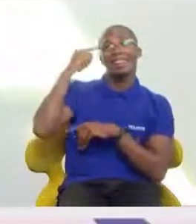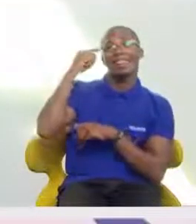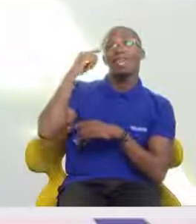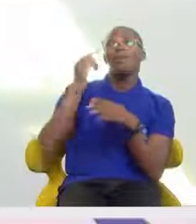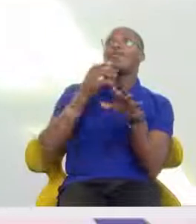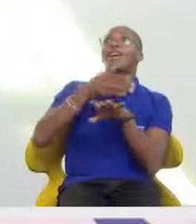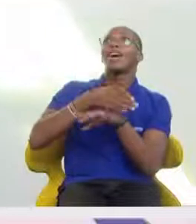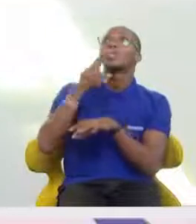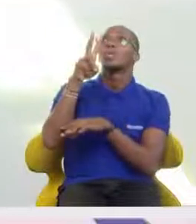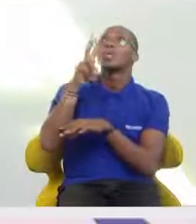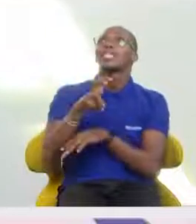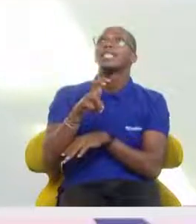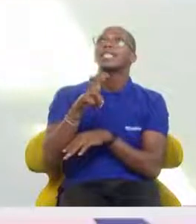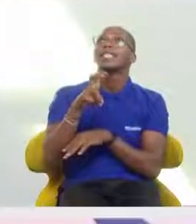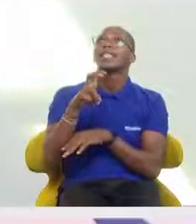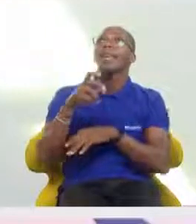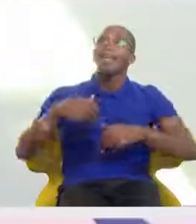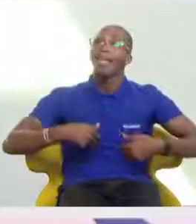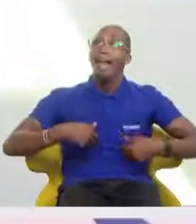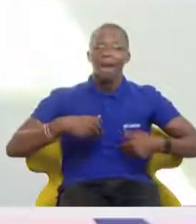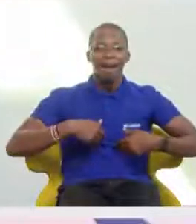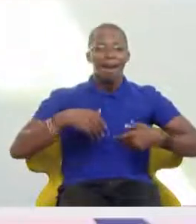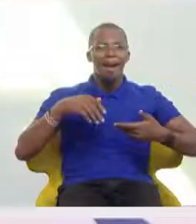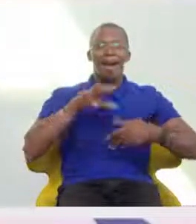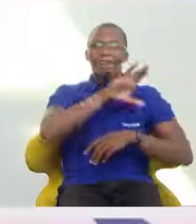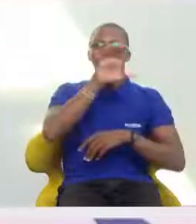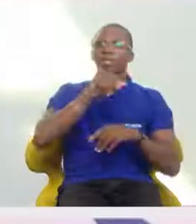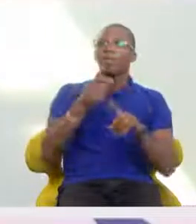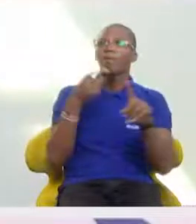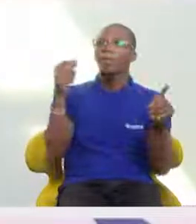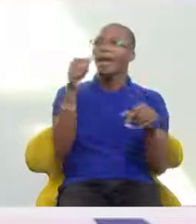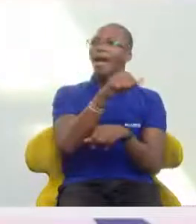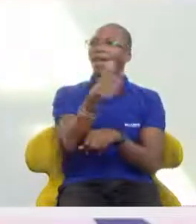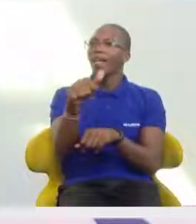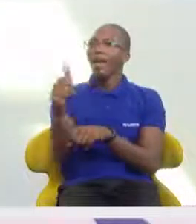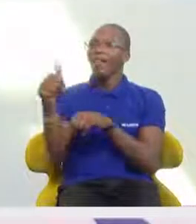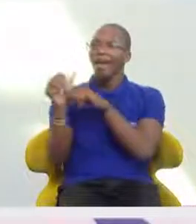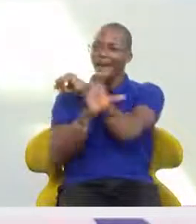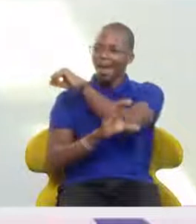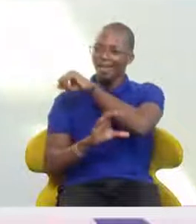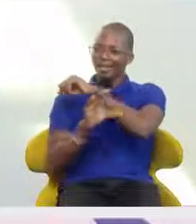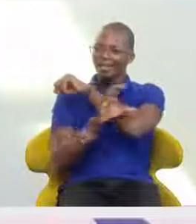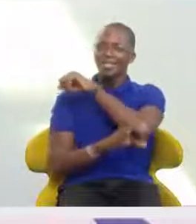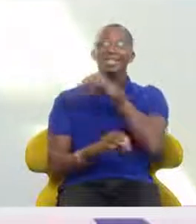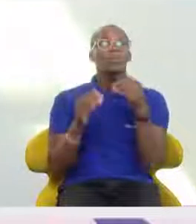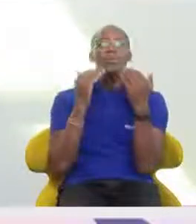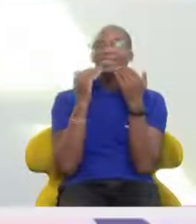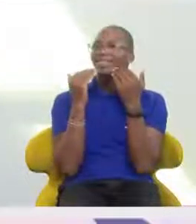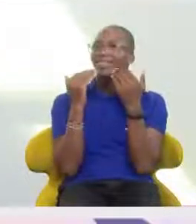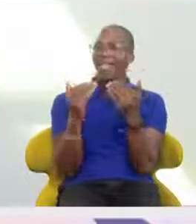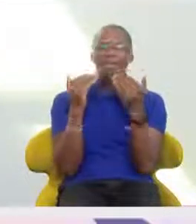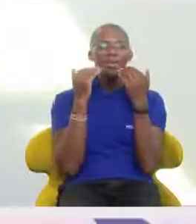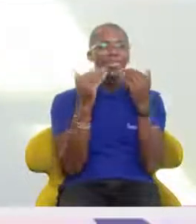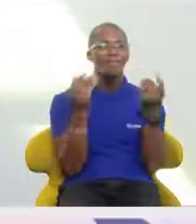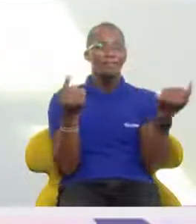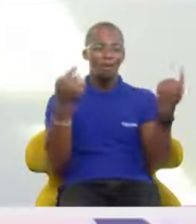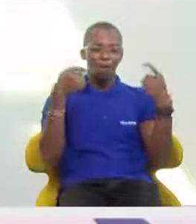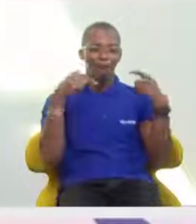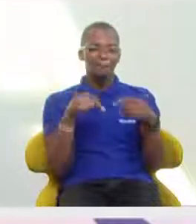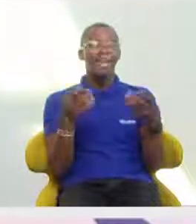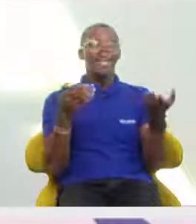As I wrap up, I want to acknowledge organizations that are hosting watch parties. This year, we have 16 countries that are hosting